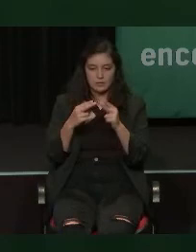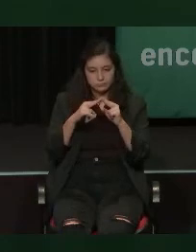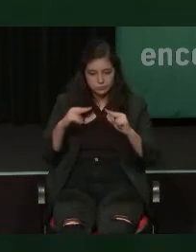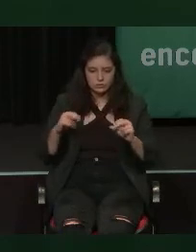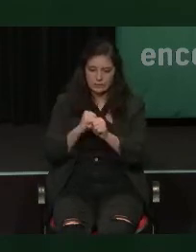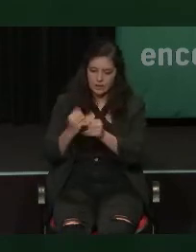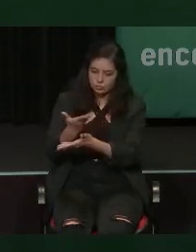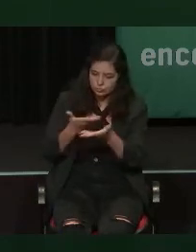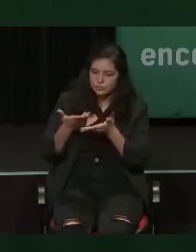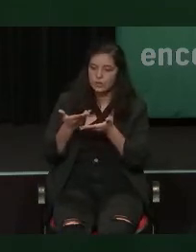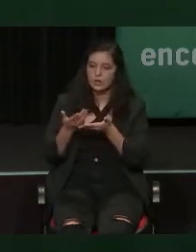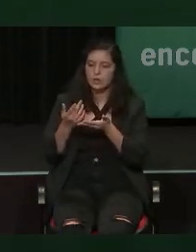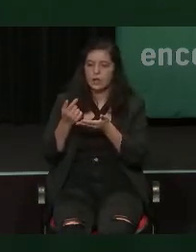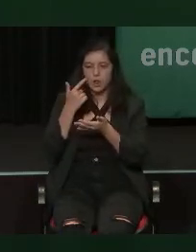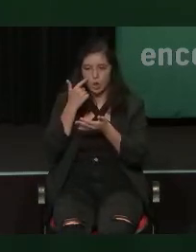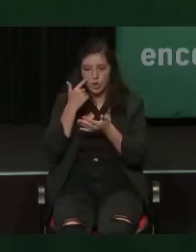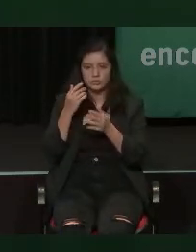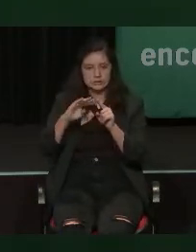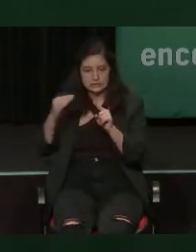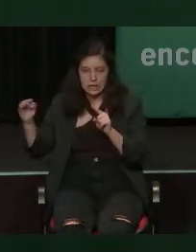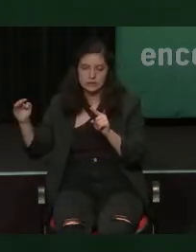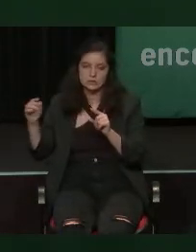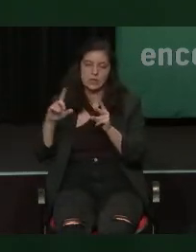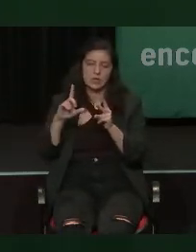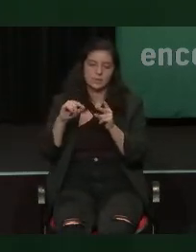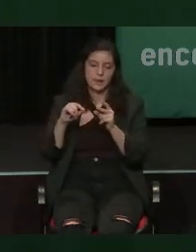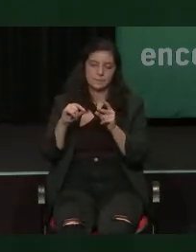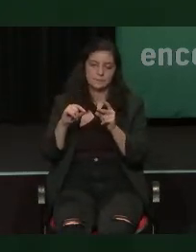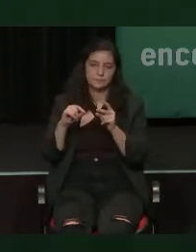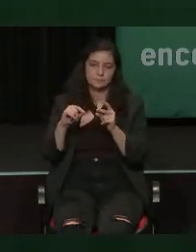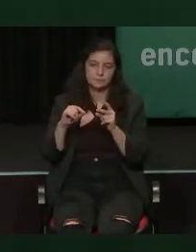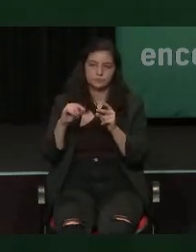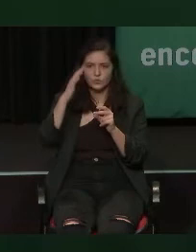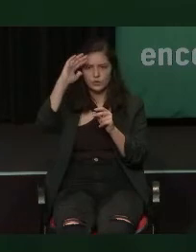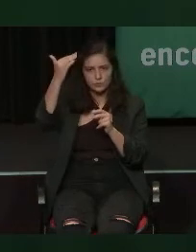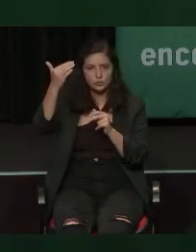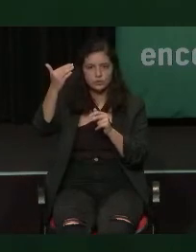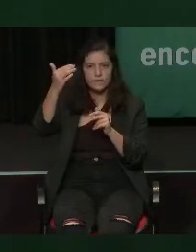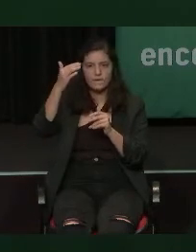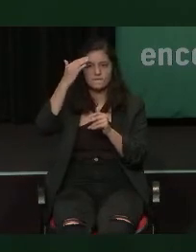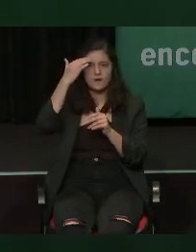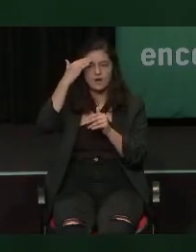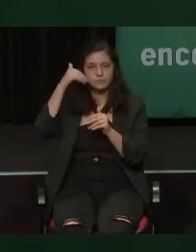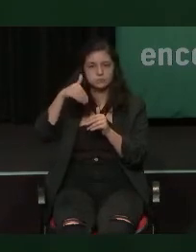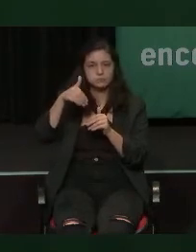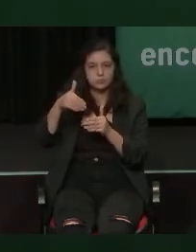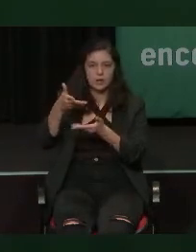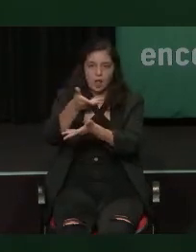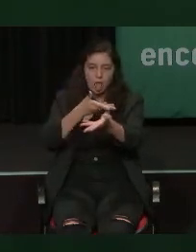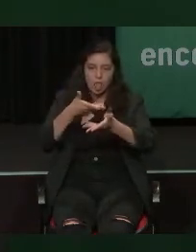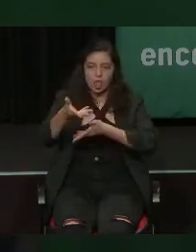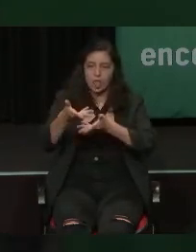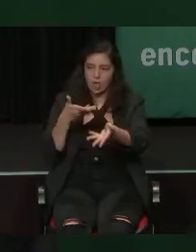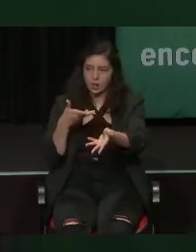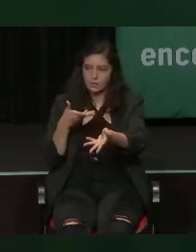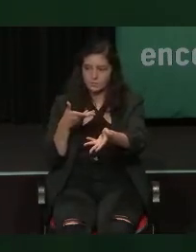of knowledge, science, and future prospective cooperation.